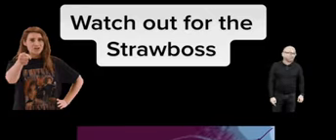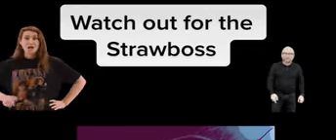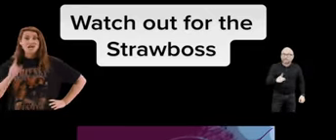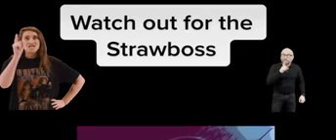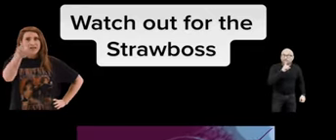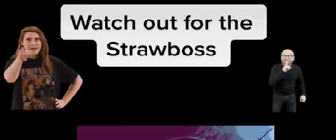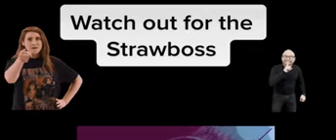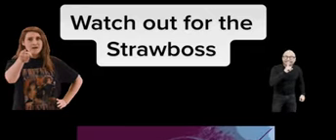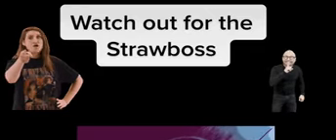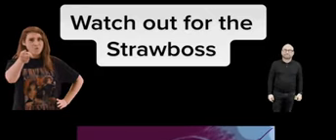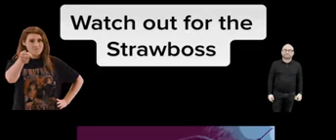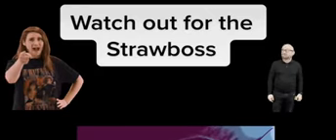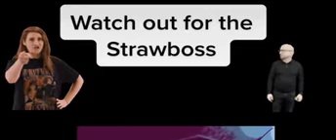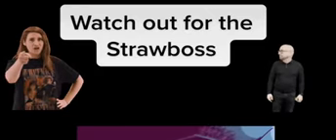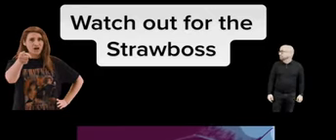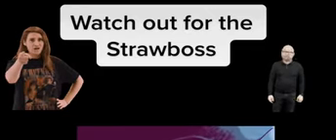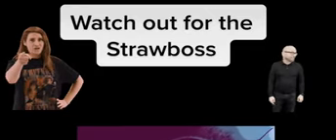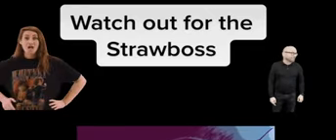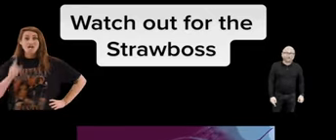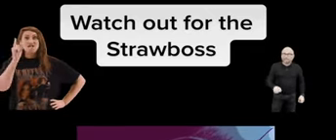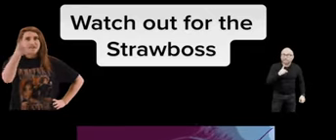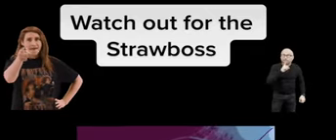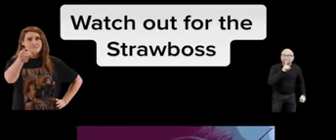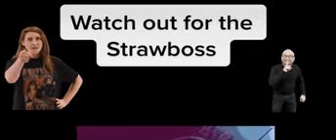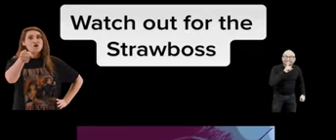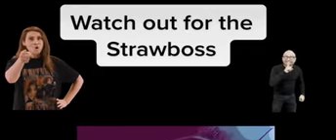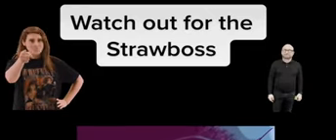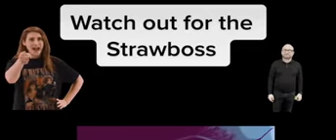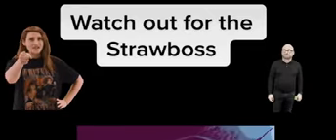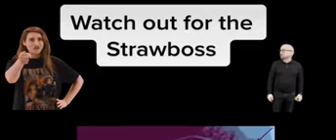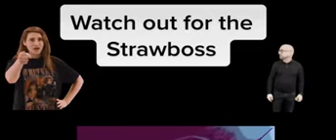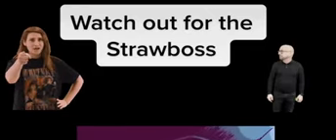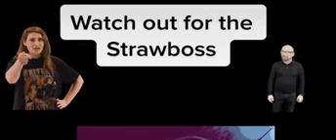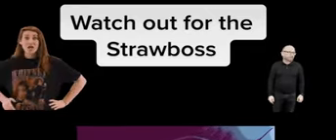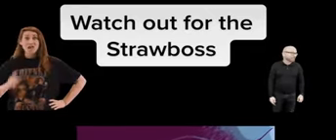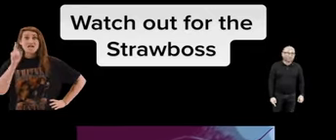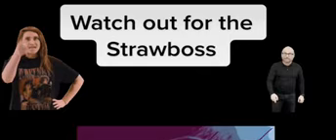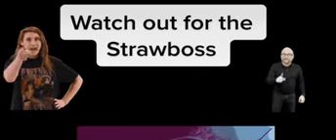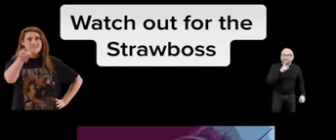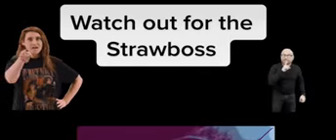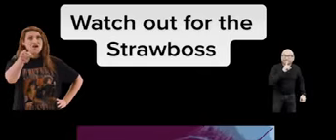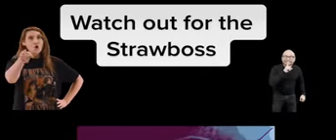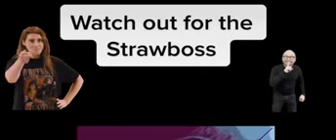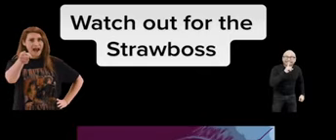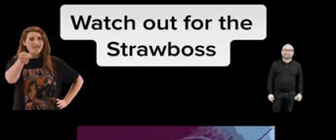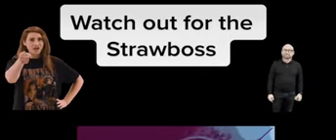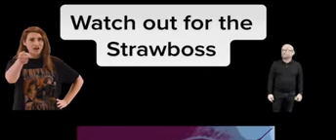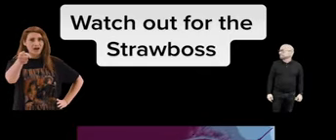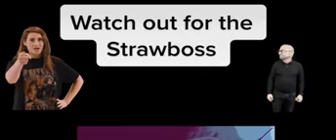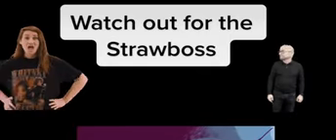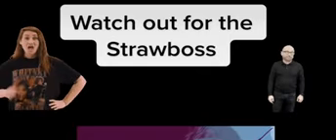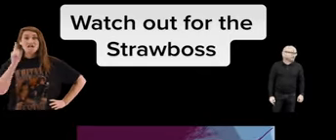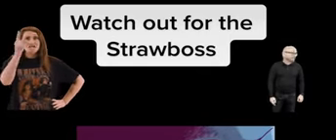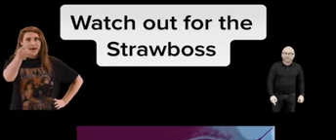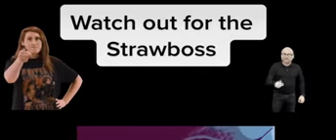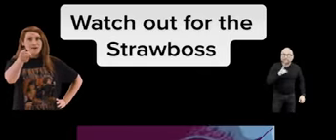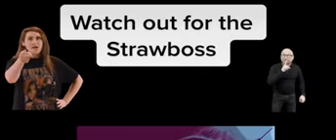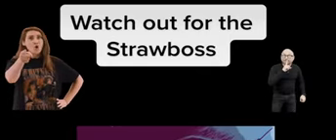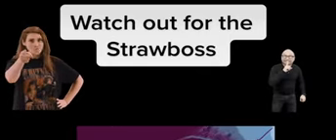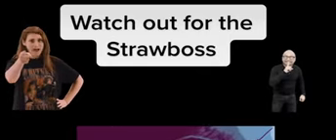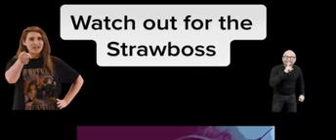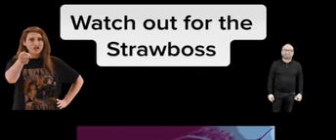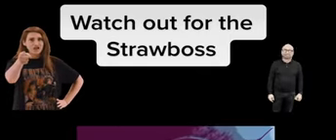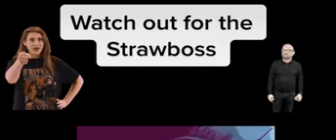to do the boss's deeds, to help give out assignments, to watch you and even monitor your